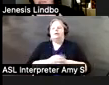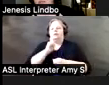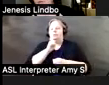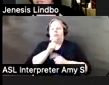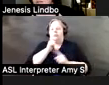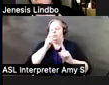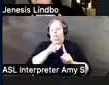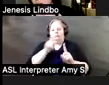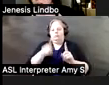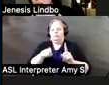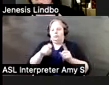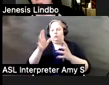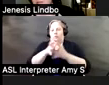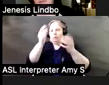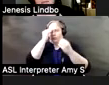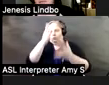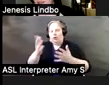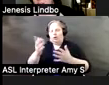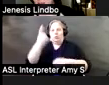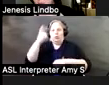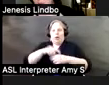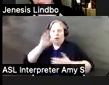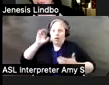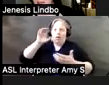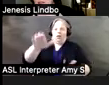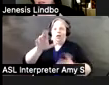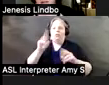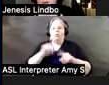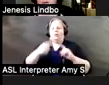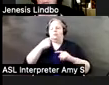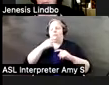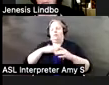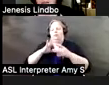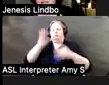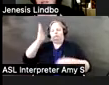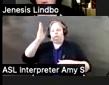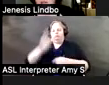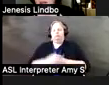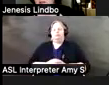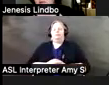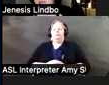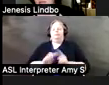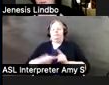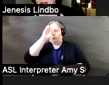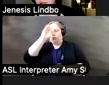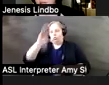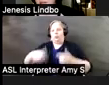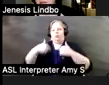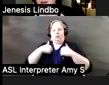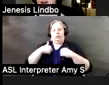to be too much information all at once, like I said in my presentation, but know that I am a message